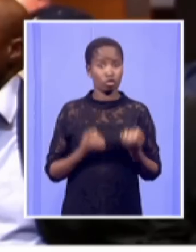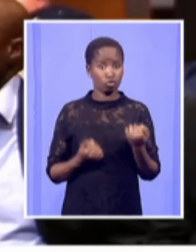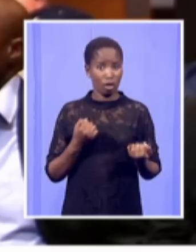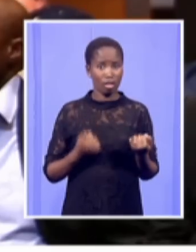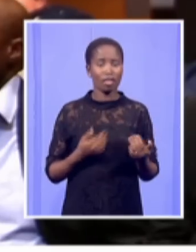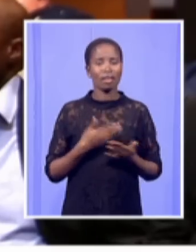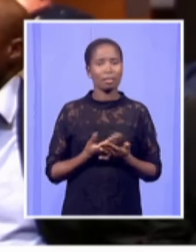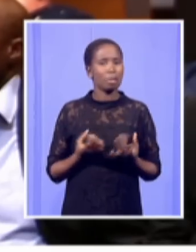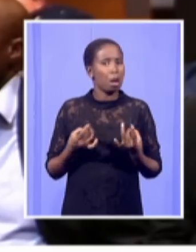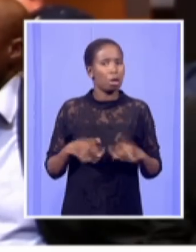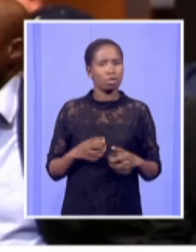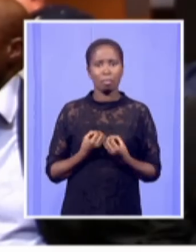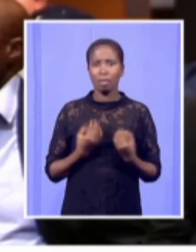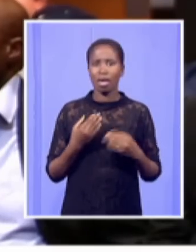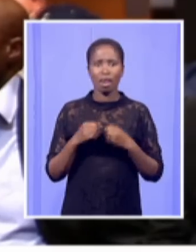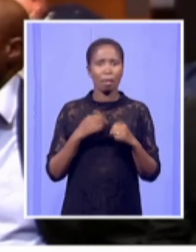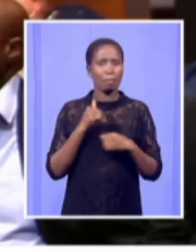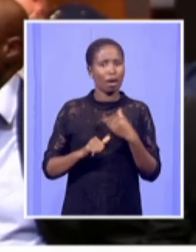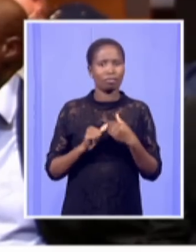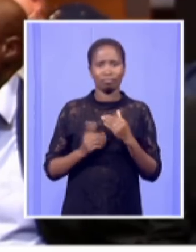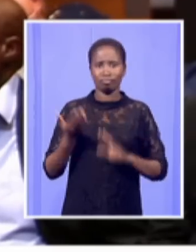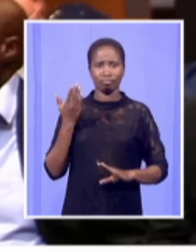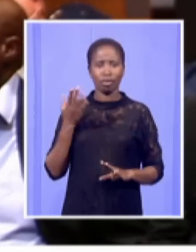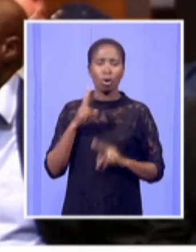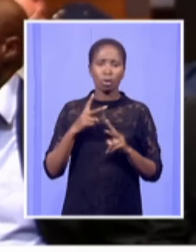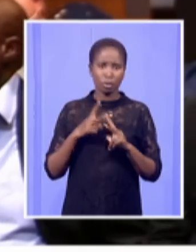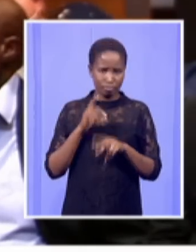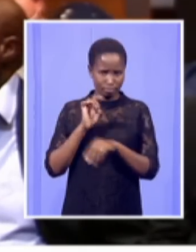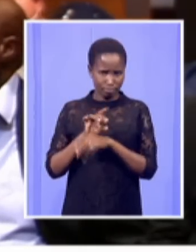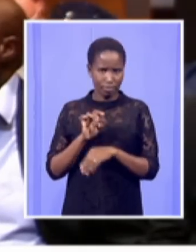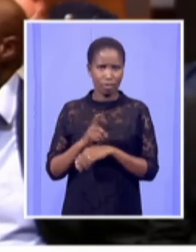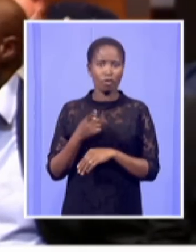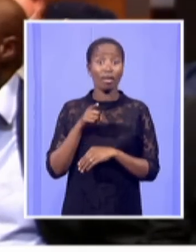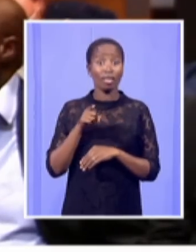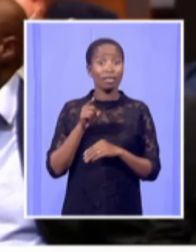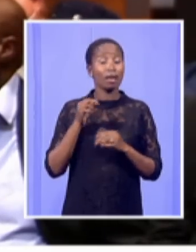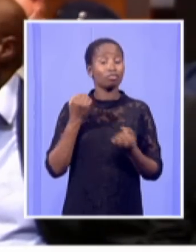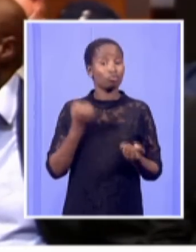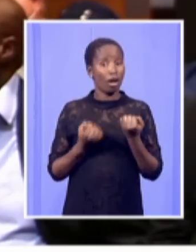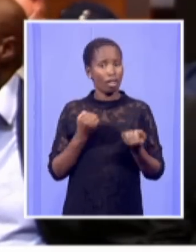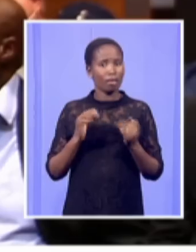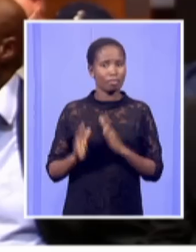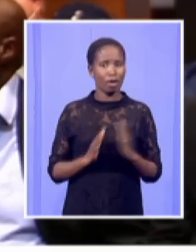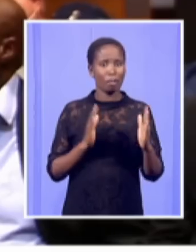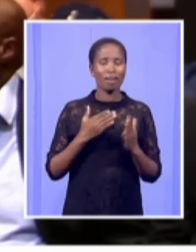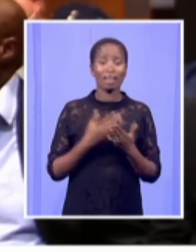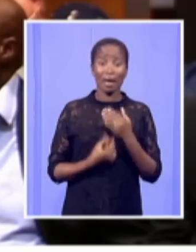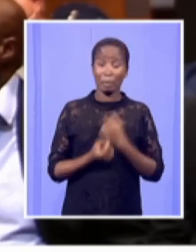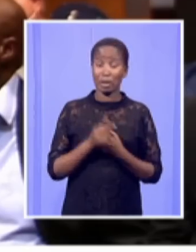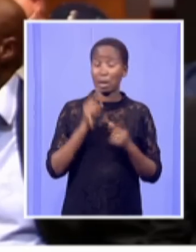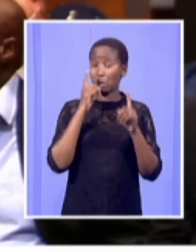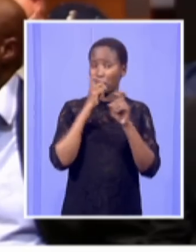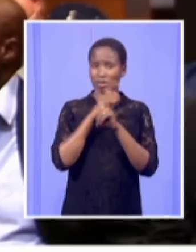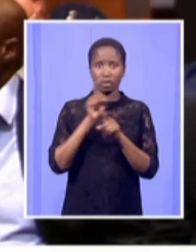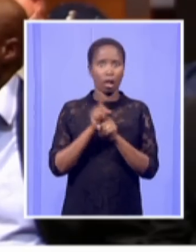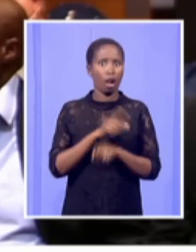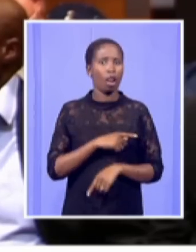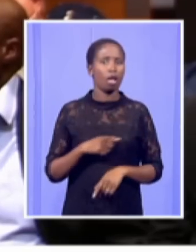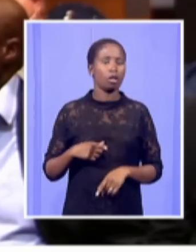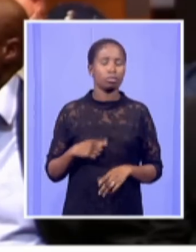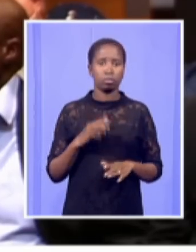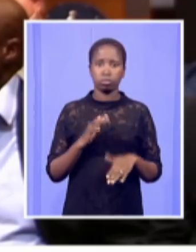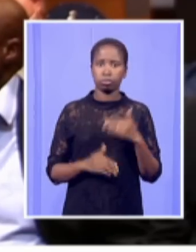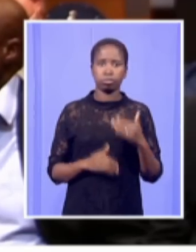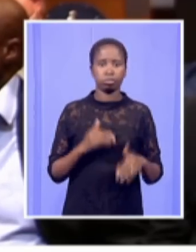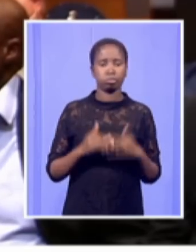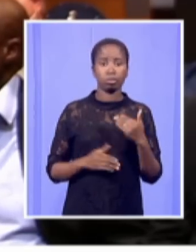many months. I am further advised that the preparation for such trial will be complex and lengthy. It will be extremely difficult, if